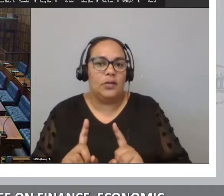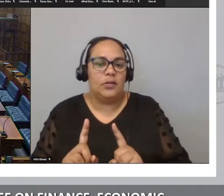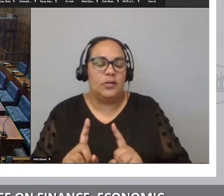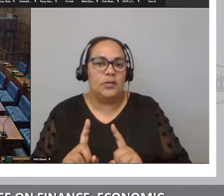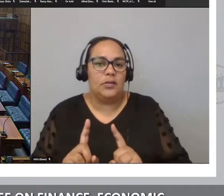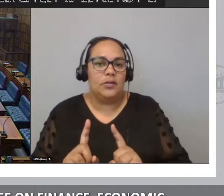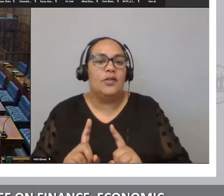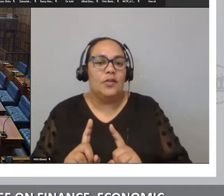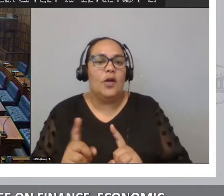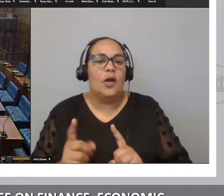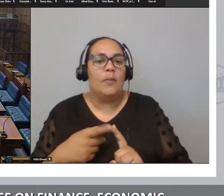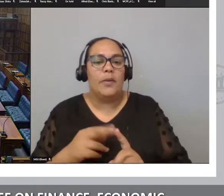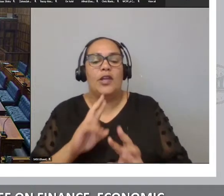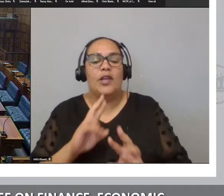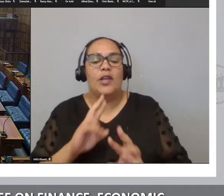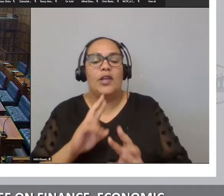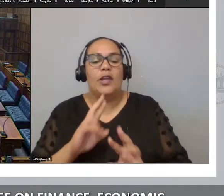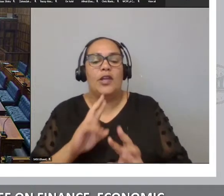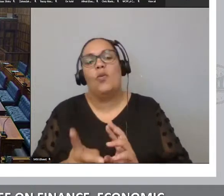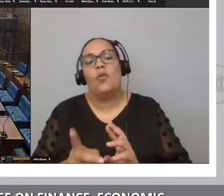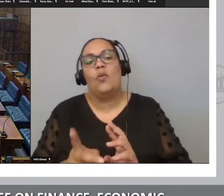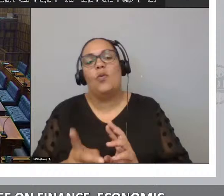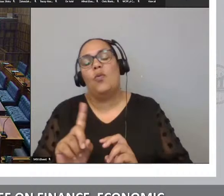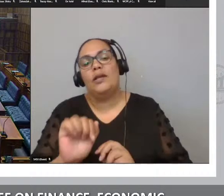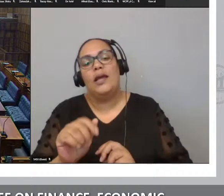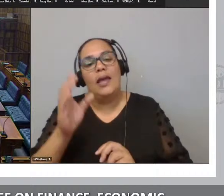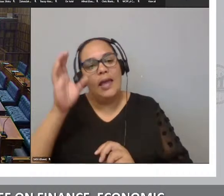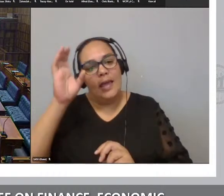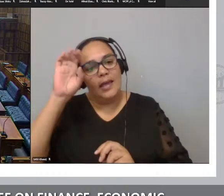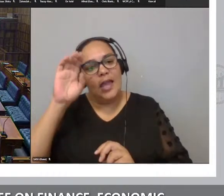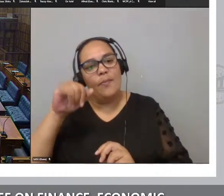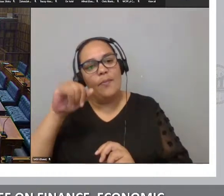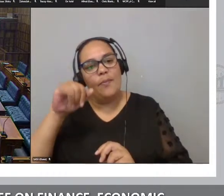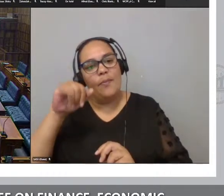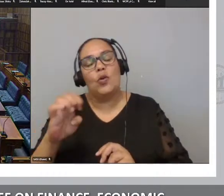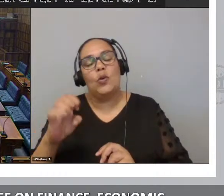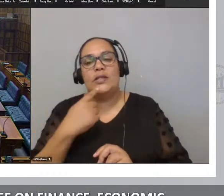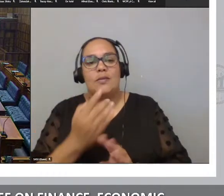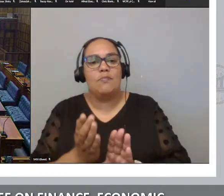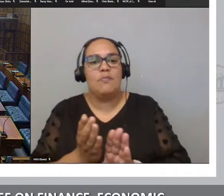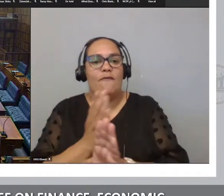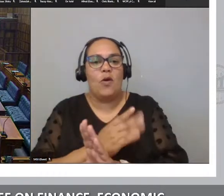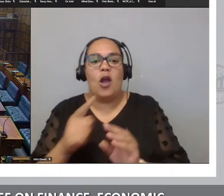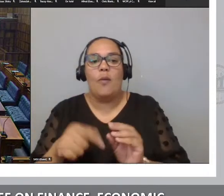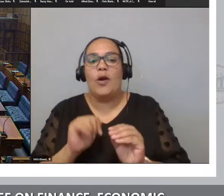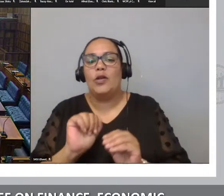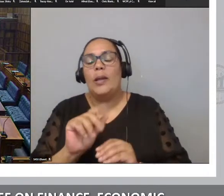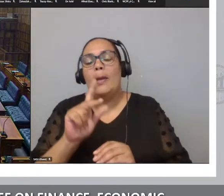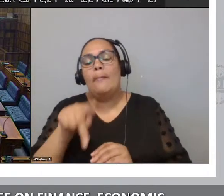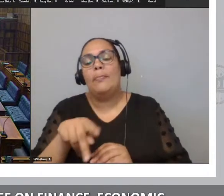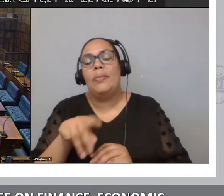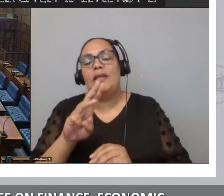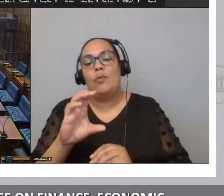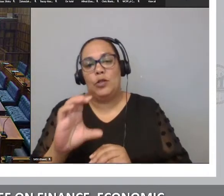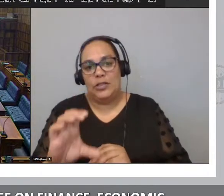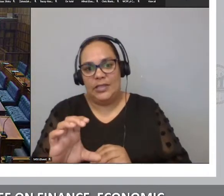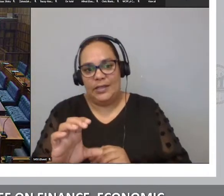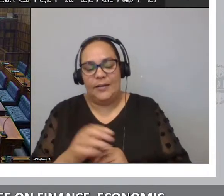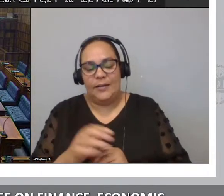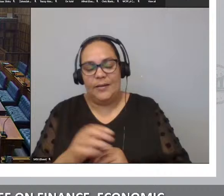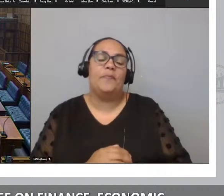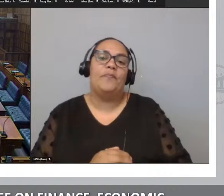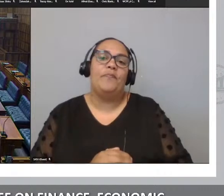right so I'm going to refer to what Captain Jones mentioned earlier about the PWC report